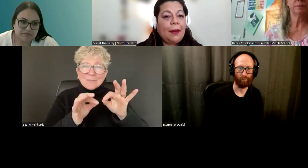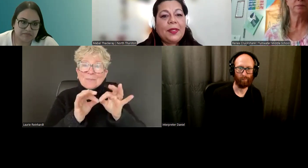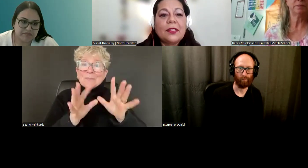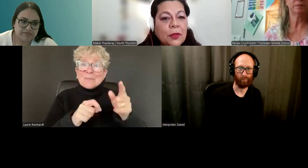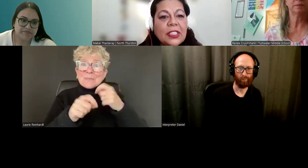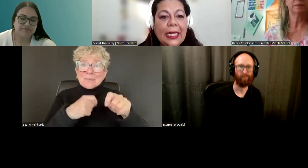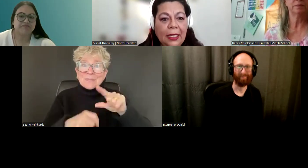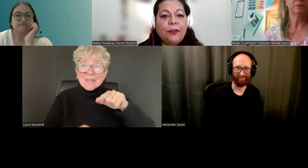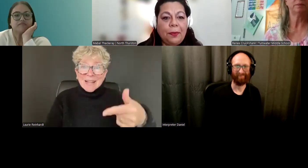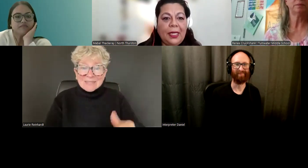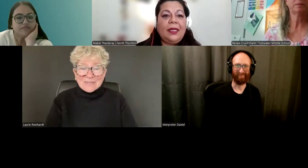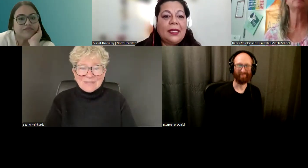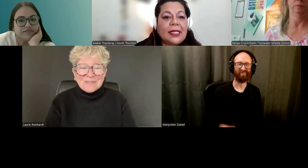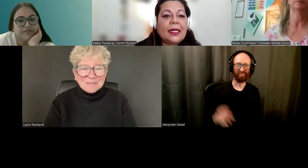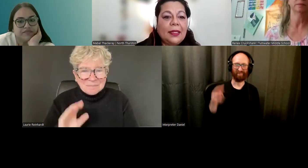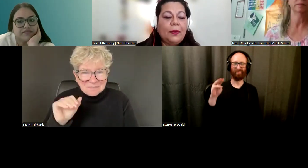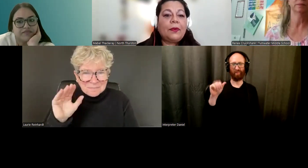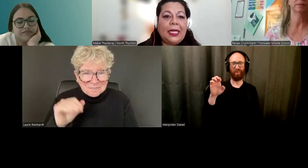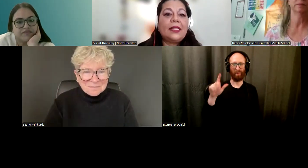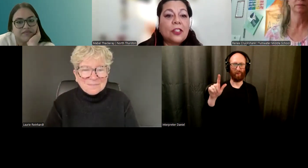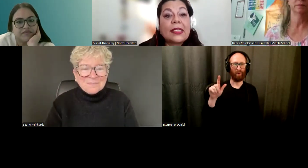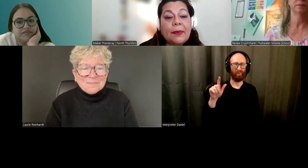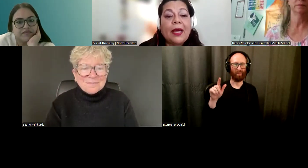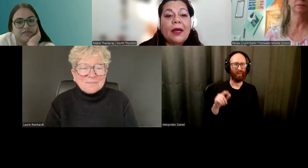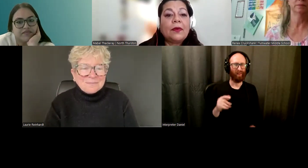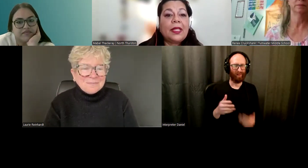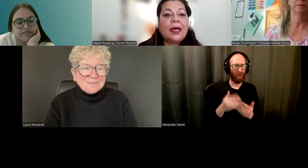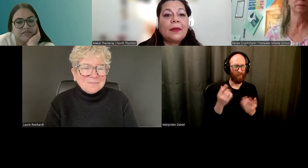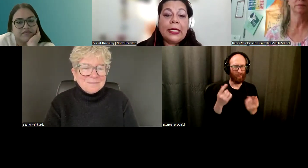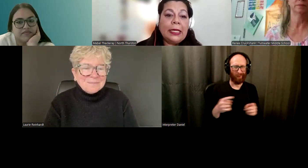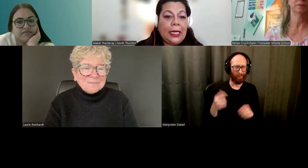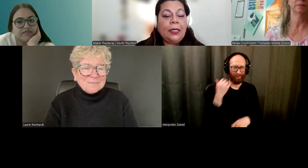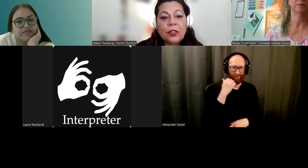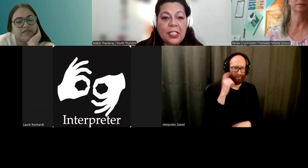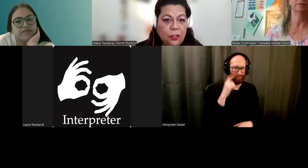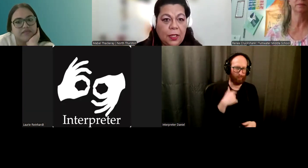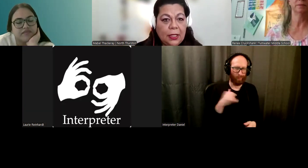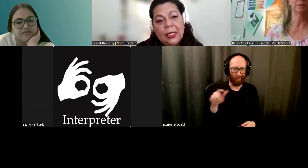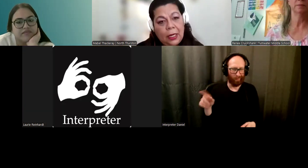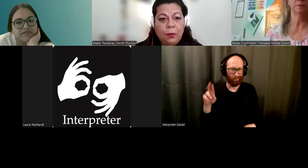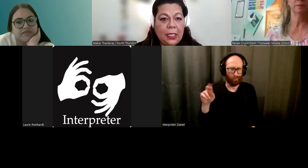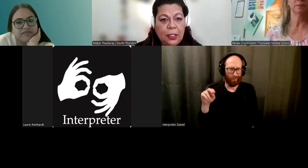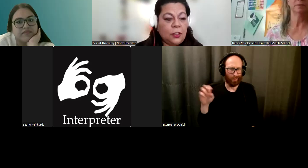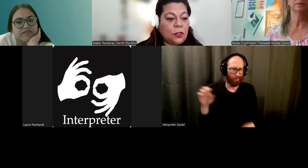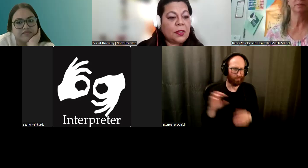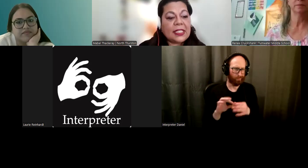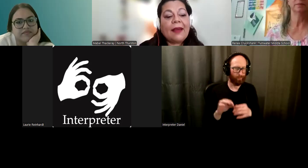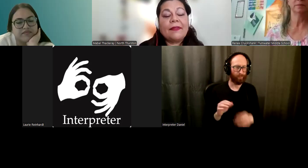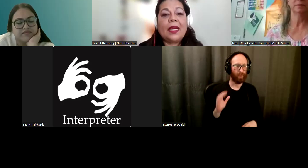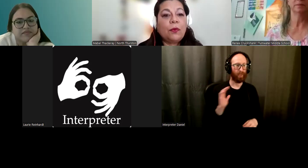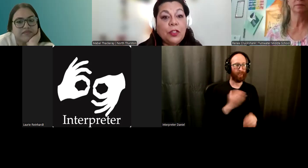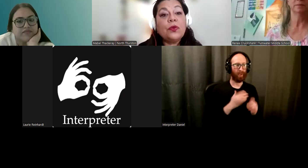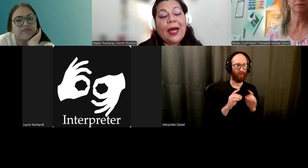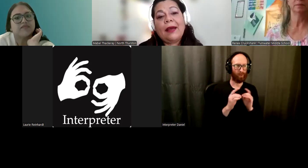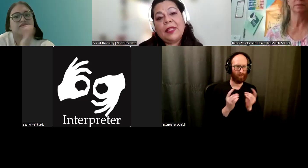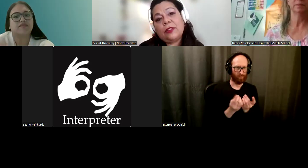That happens almost daily for me, exactly what Renee talks about. In our district, and I know many districts have